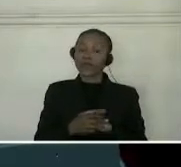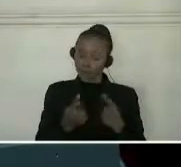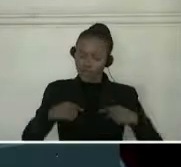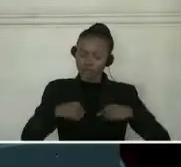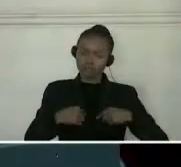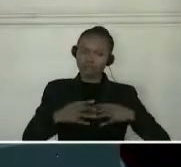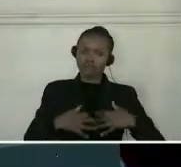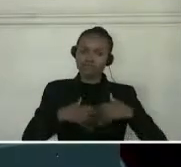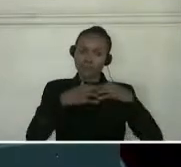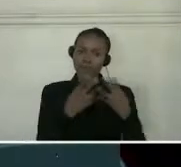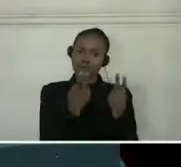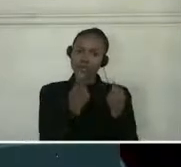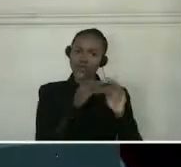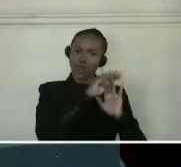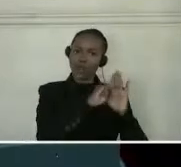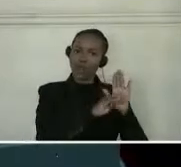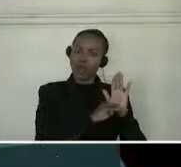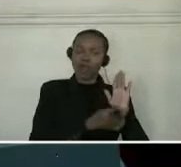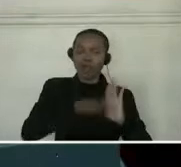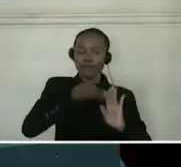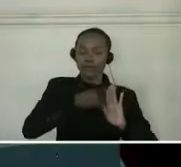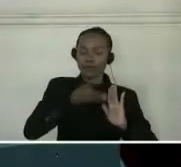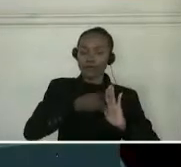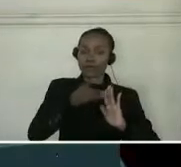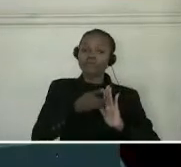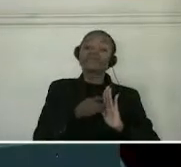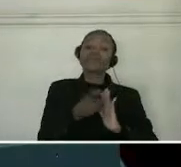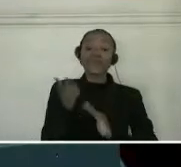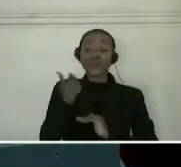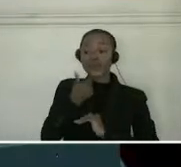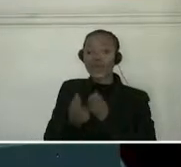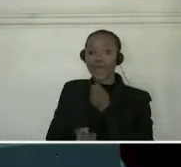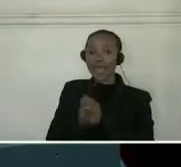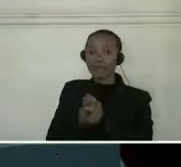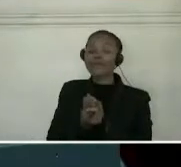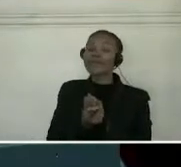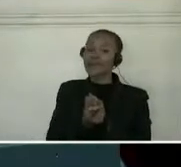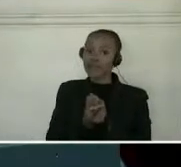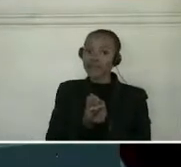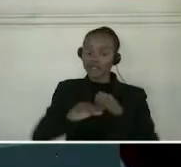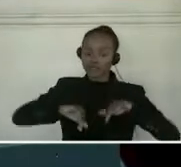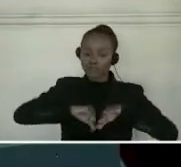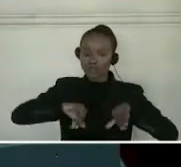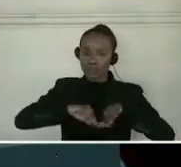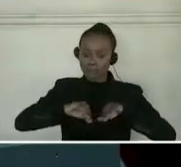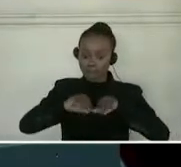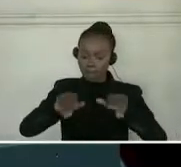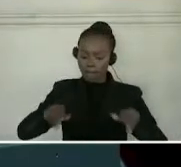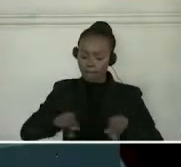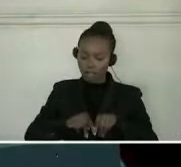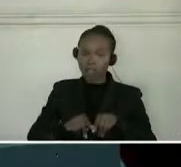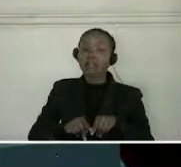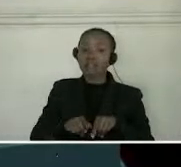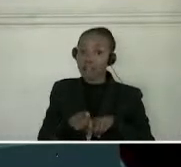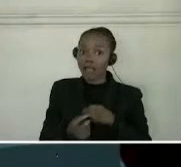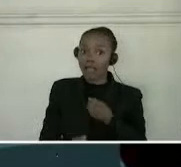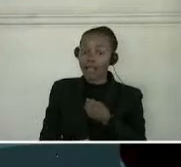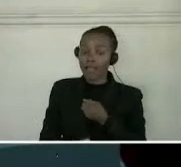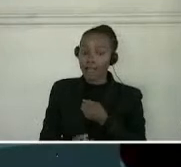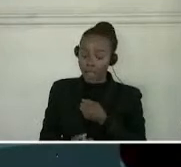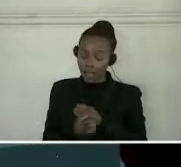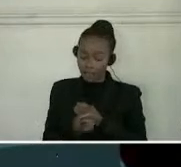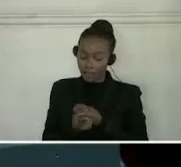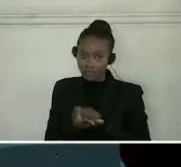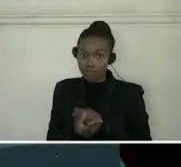program following the recent opening of municipality swimming pools through the transfer payment made towards